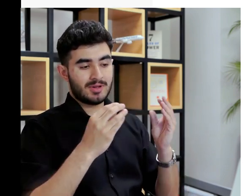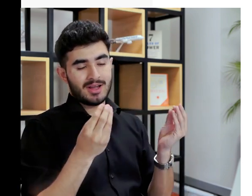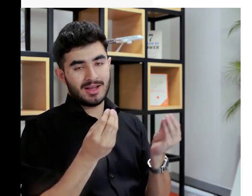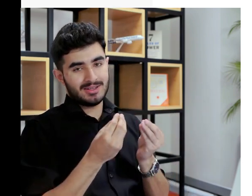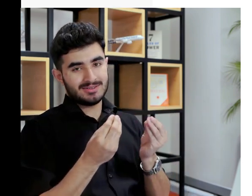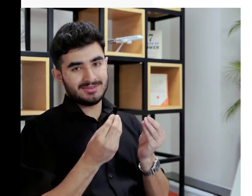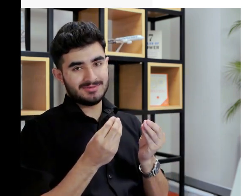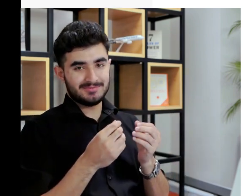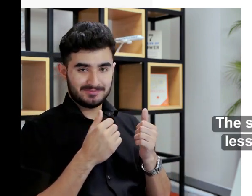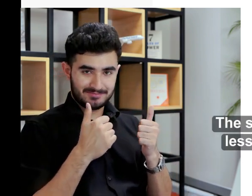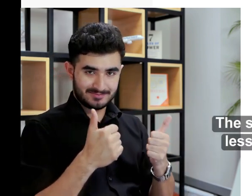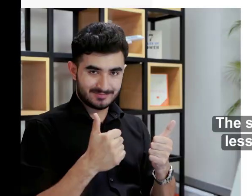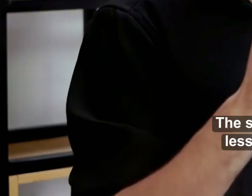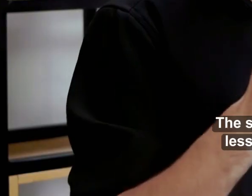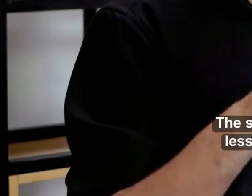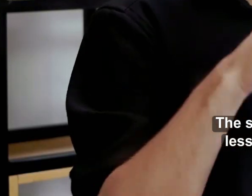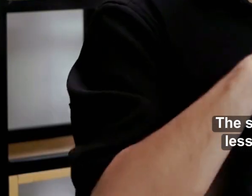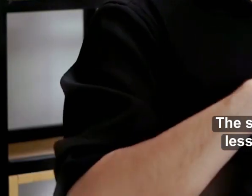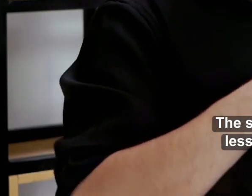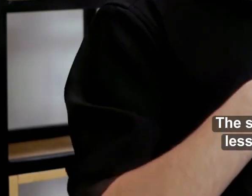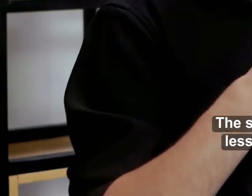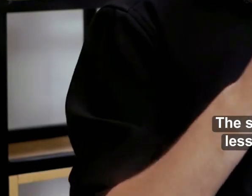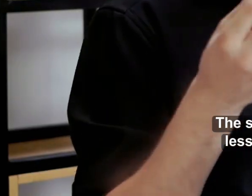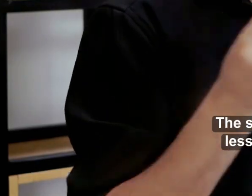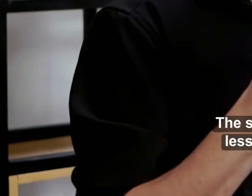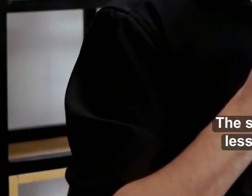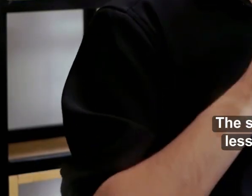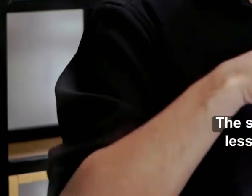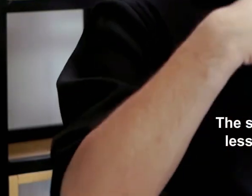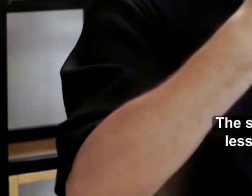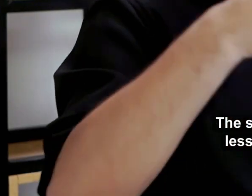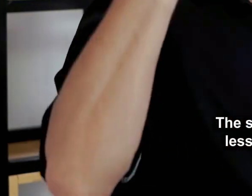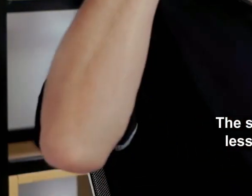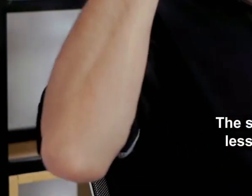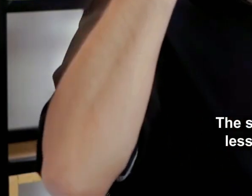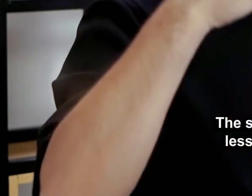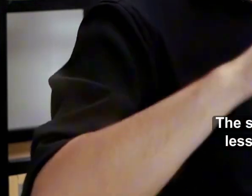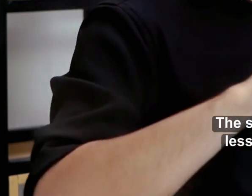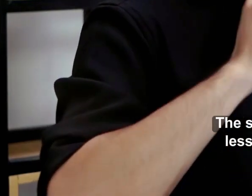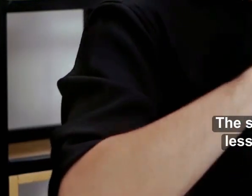easily. The sign-up process was pretty easy. In